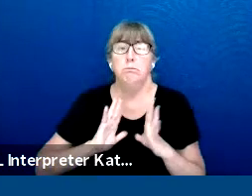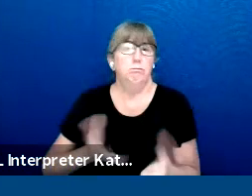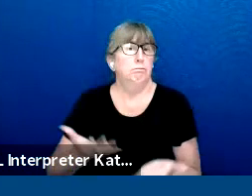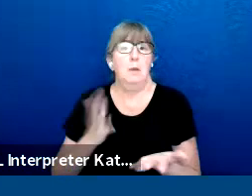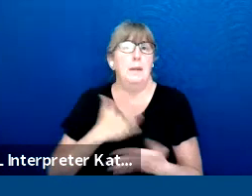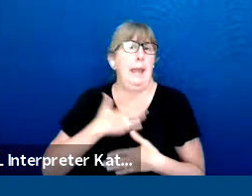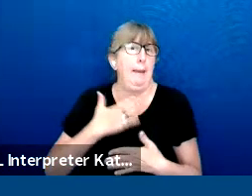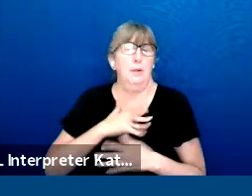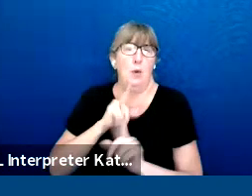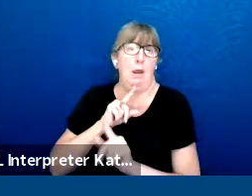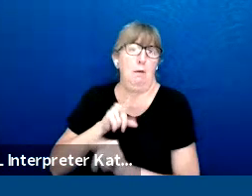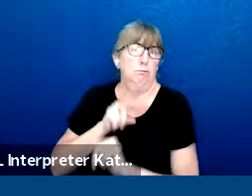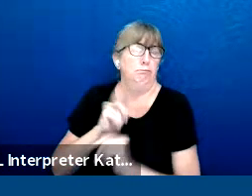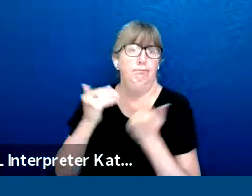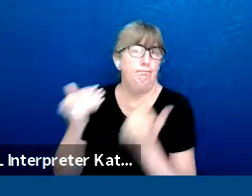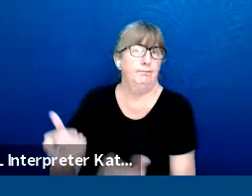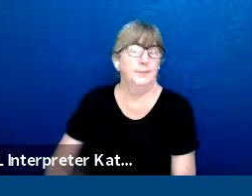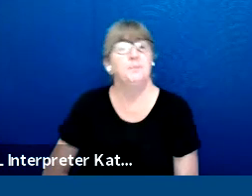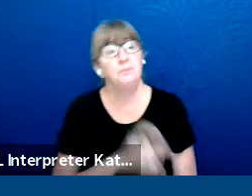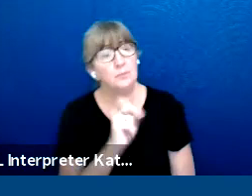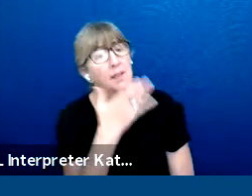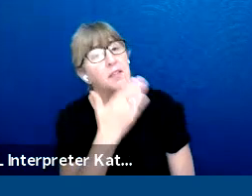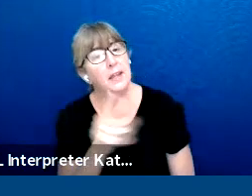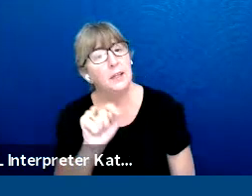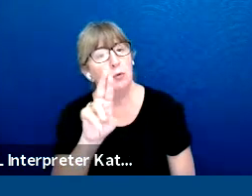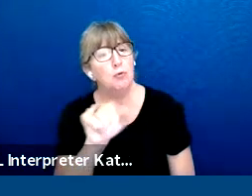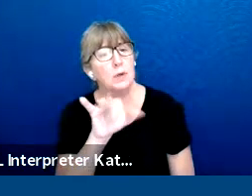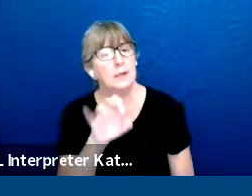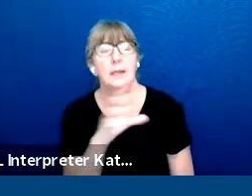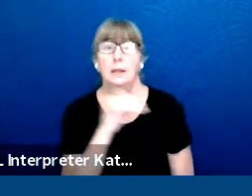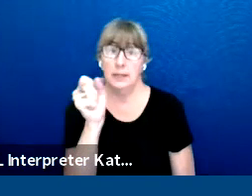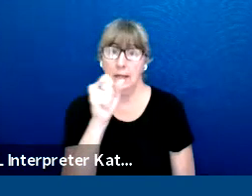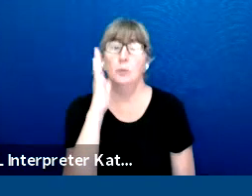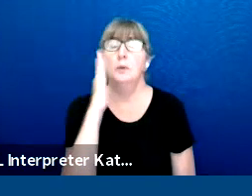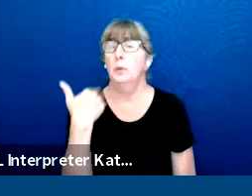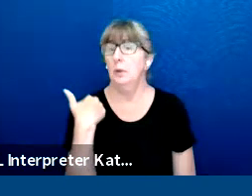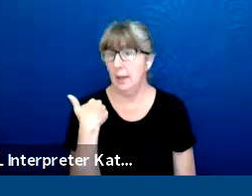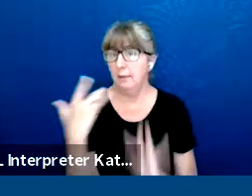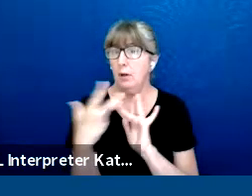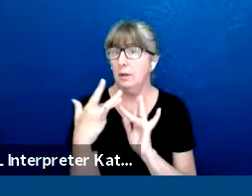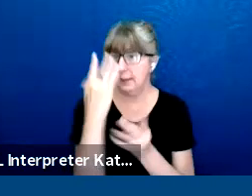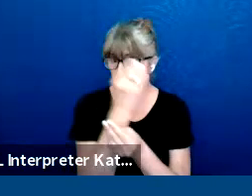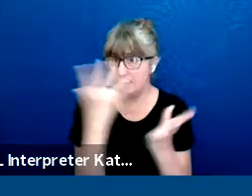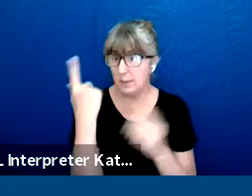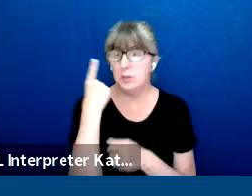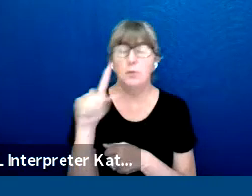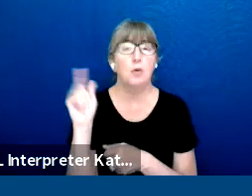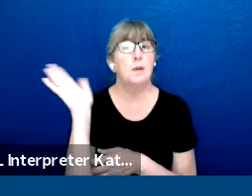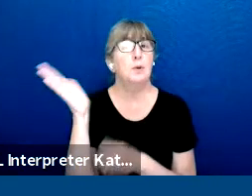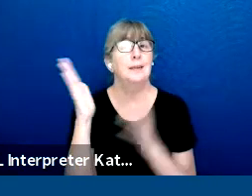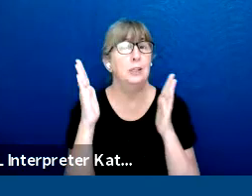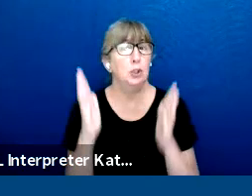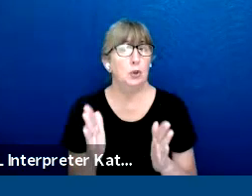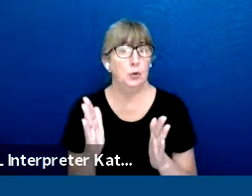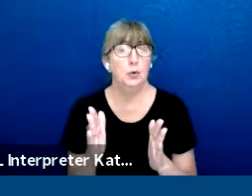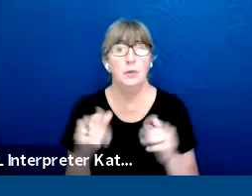Thanks so much, Tracy. And yes, we will have the contact information for our presenters at